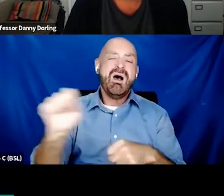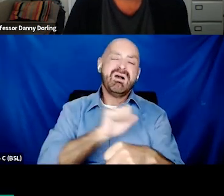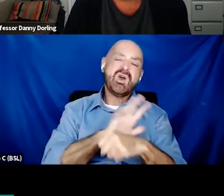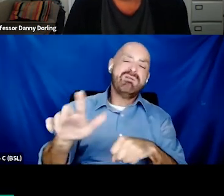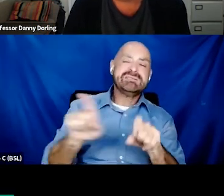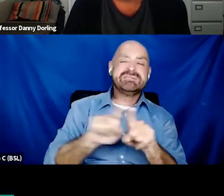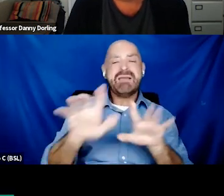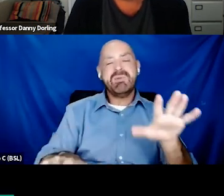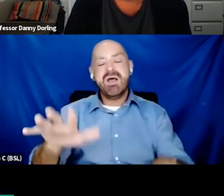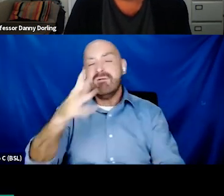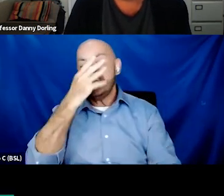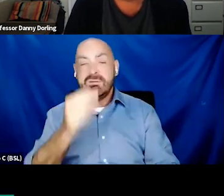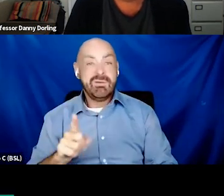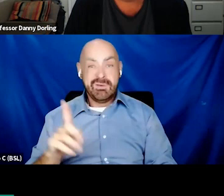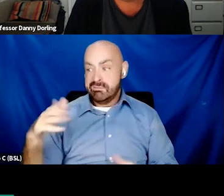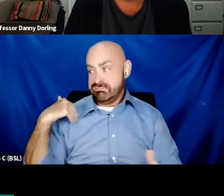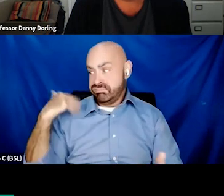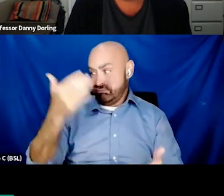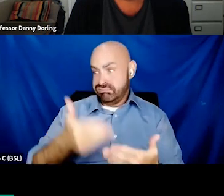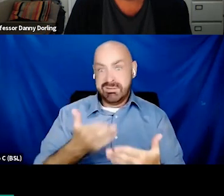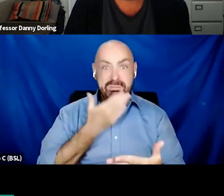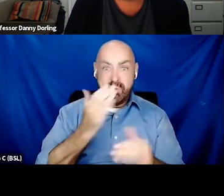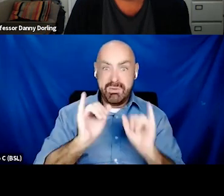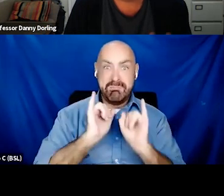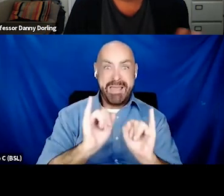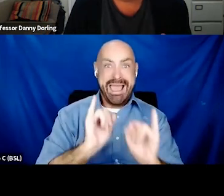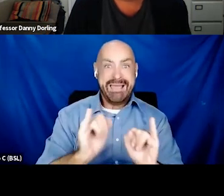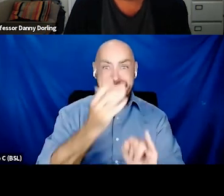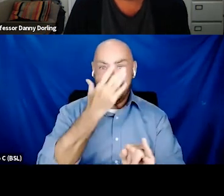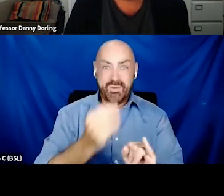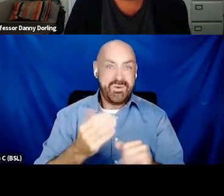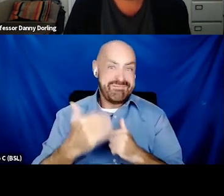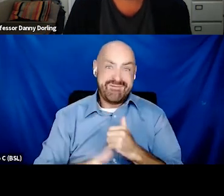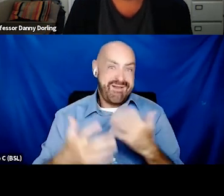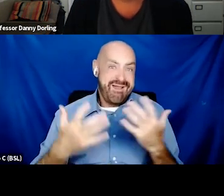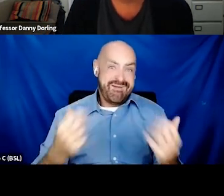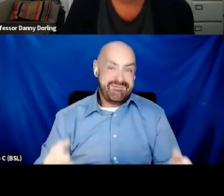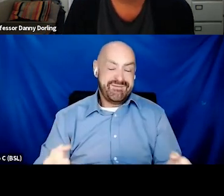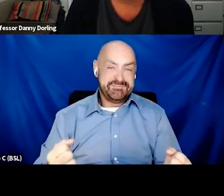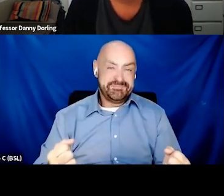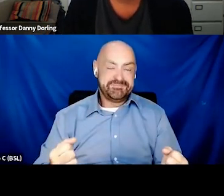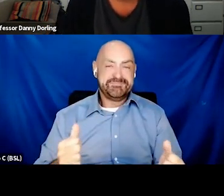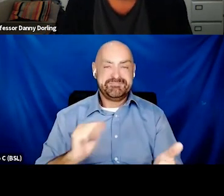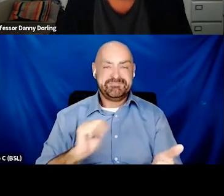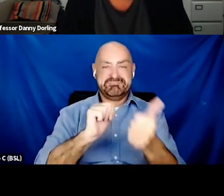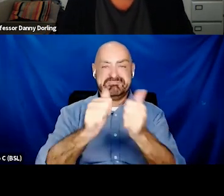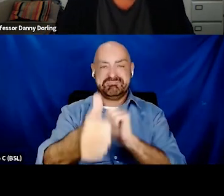had bad flu for a long time, so you can't remember what bad flu is. Let's get off flu.